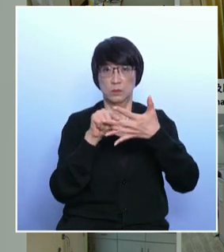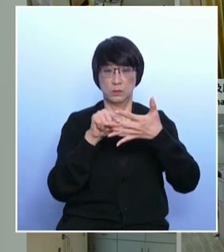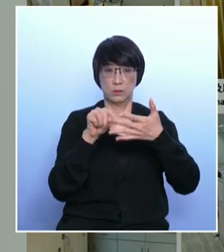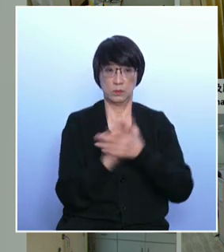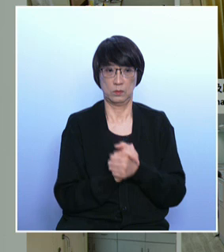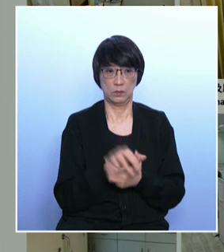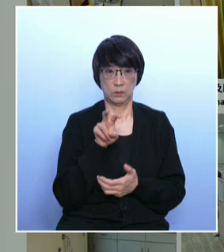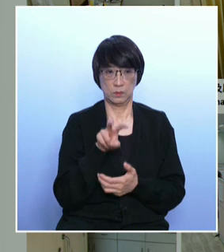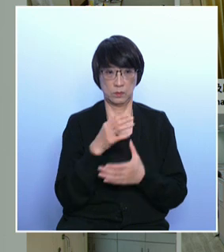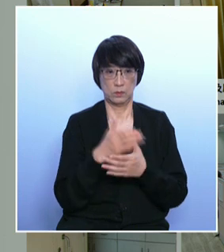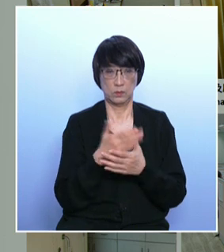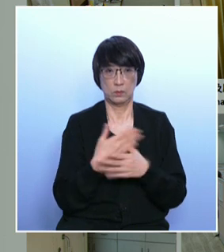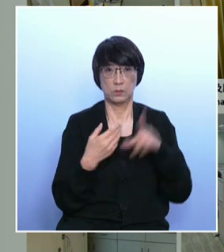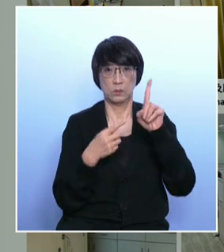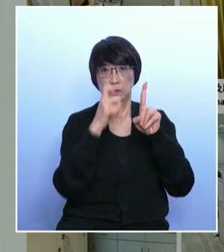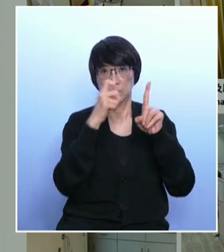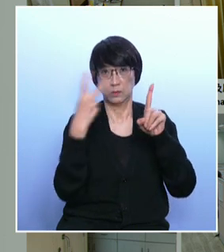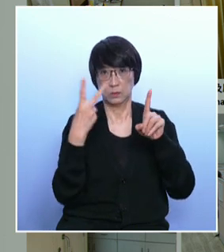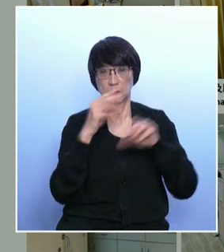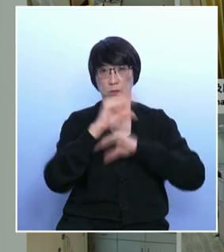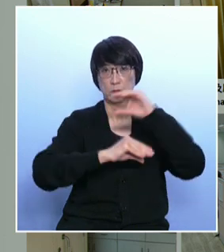some 163 bed spaces.